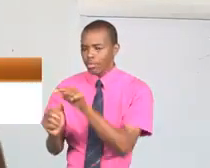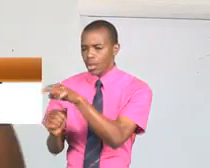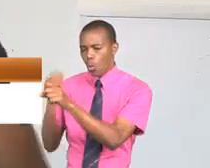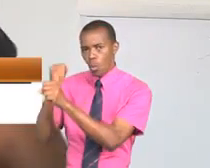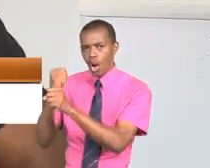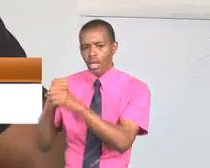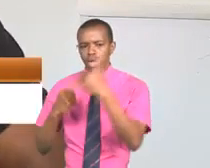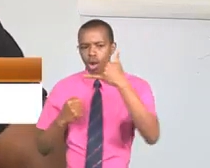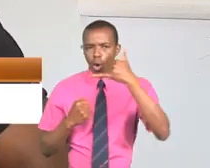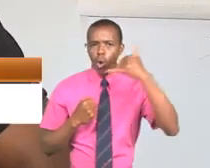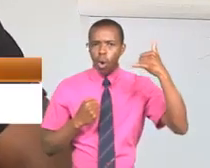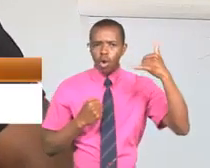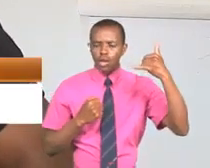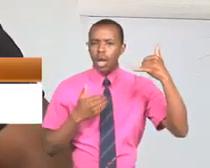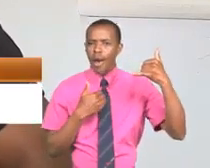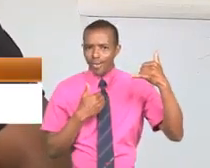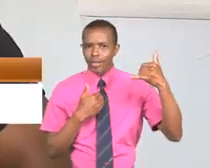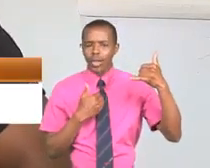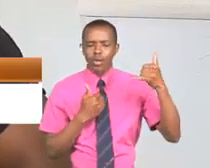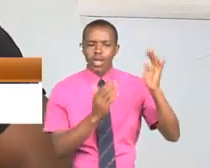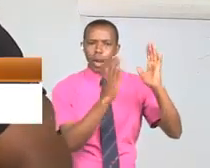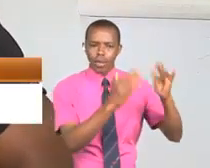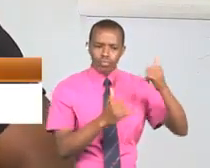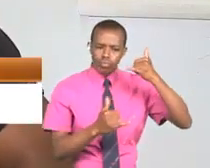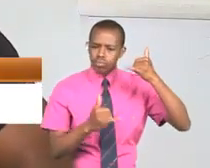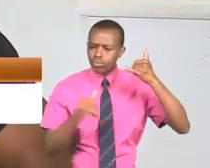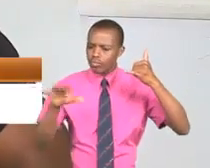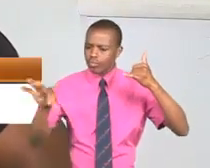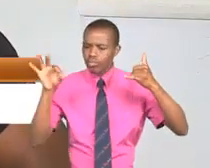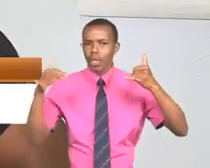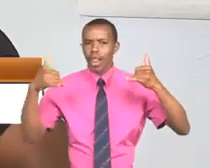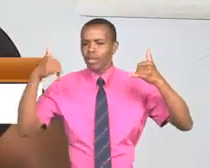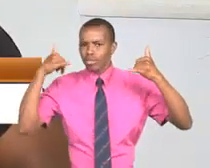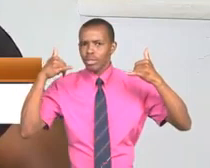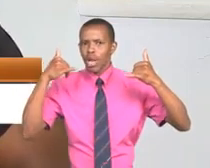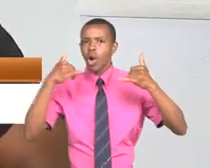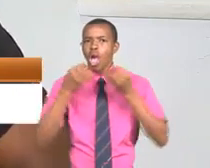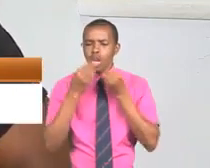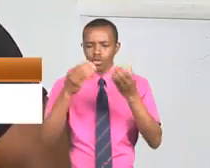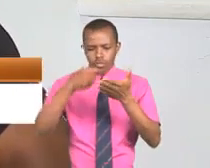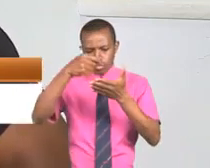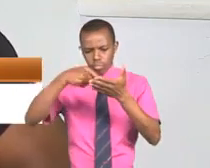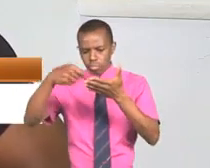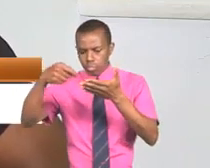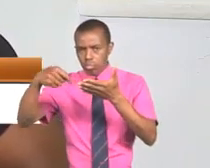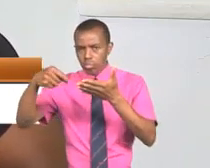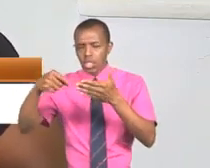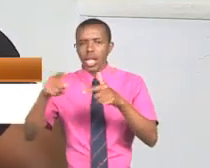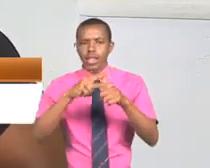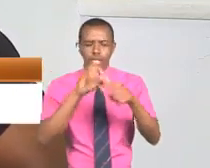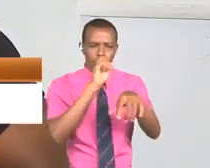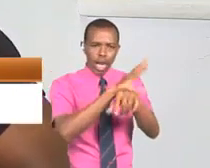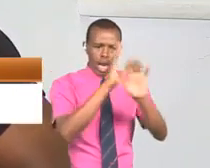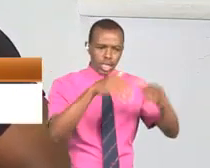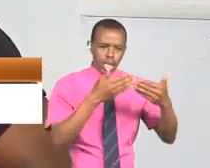and a call comes in, the caller will be received, they'll be write the detail down, and then they'll forward it to the counselor after